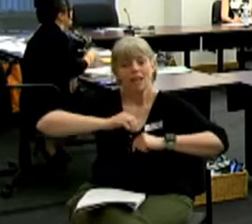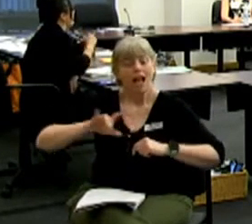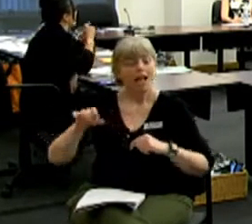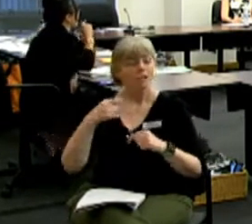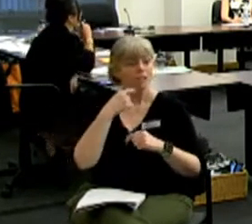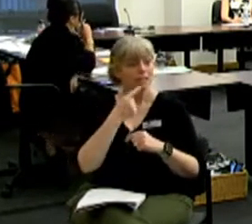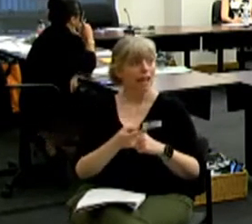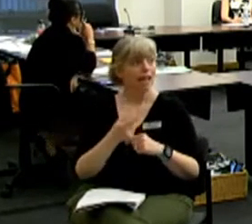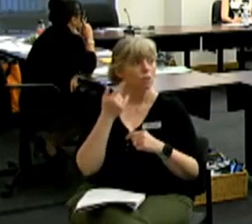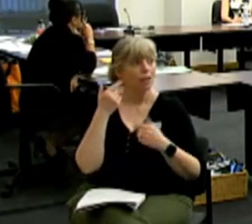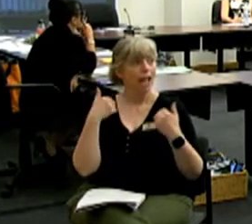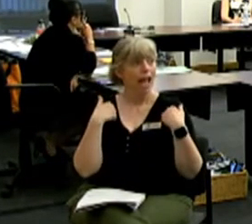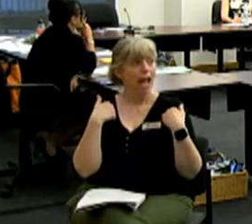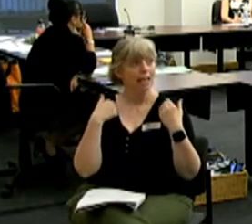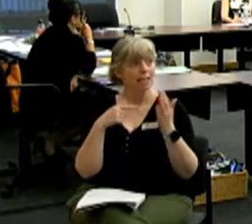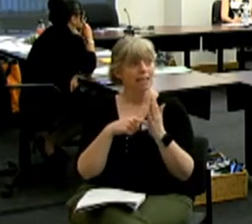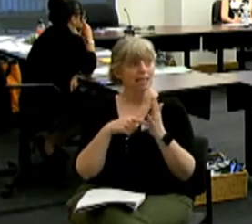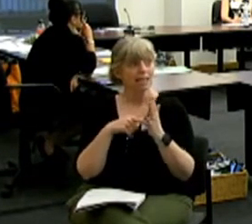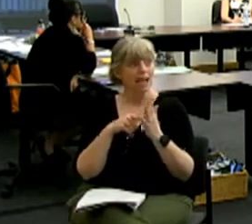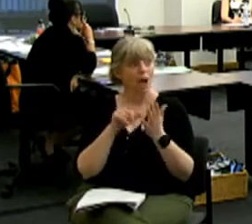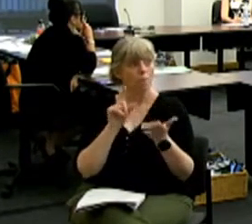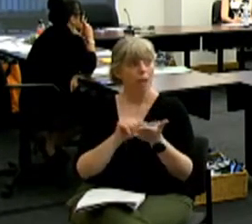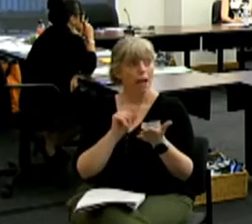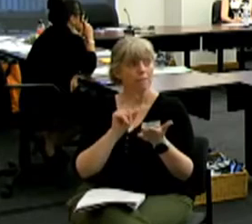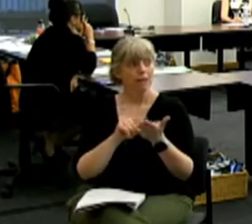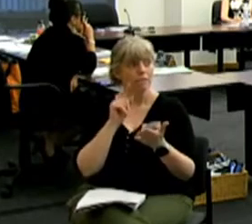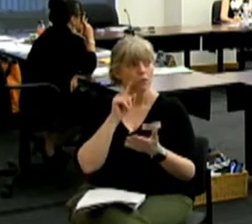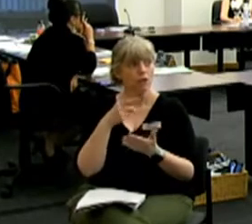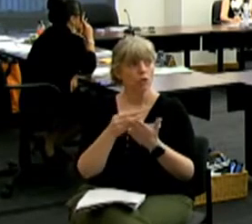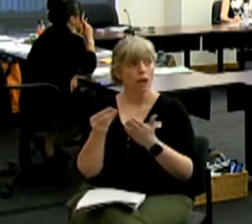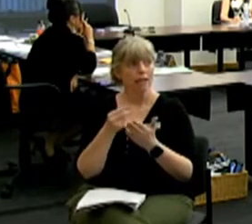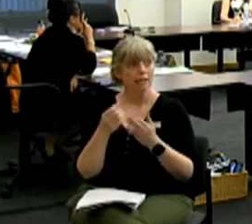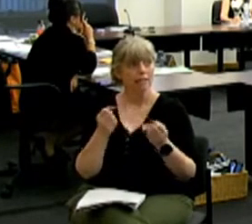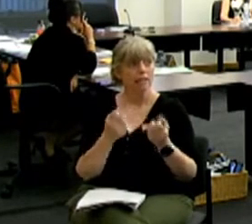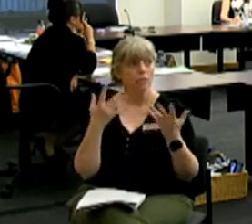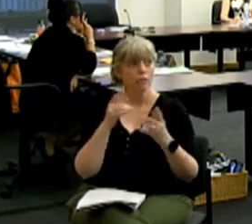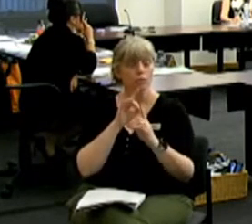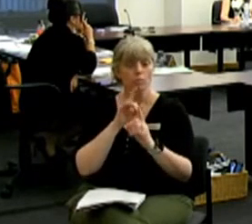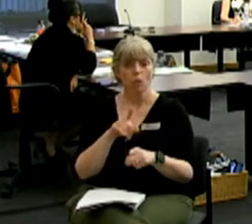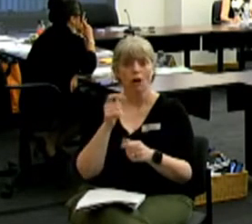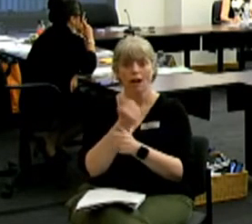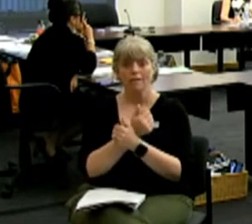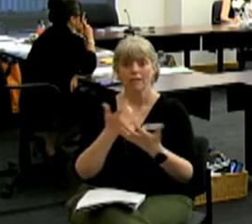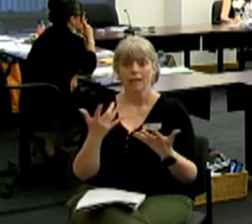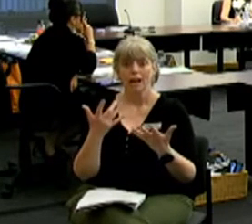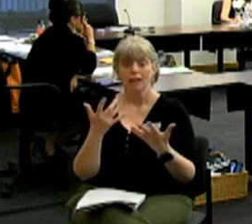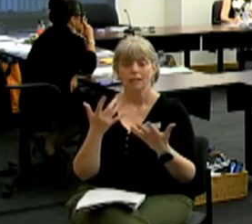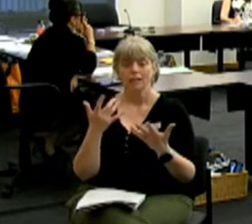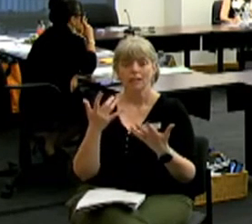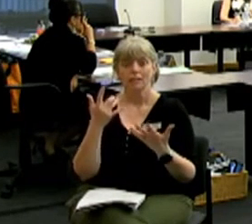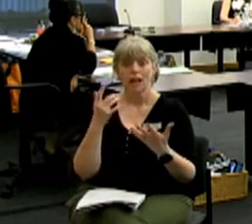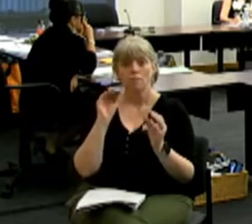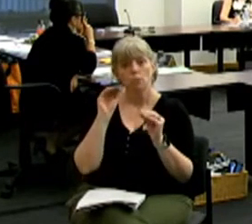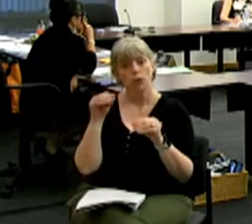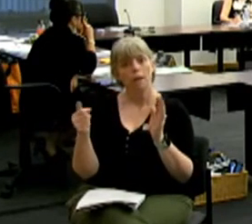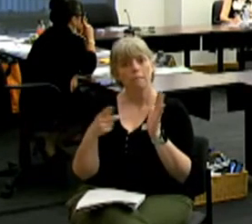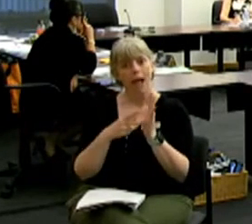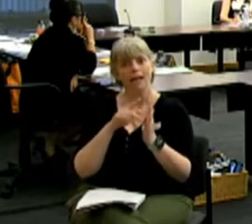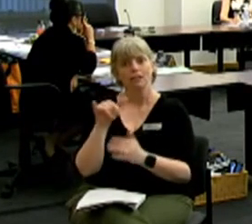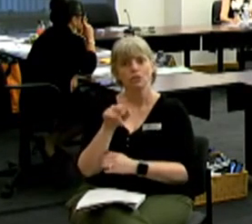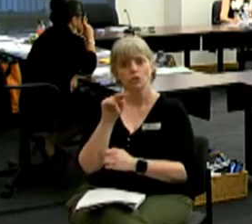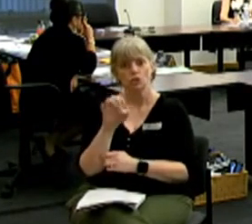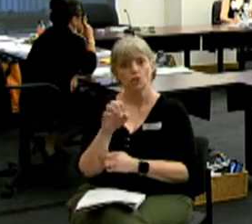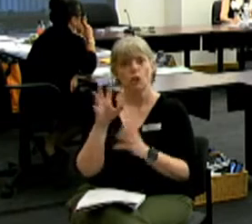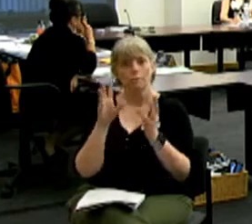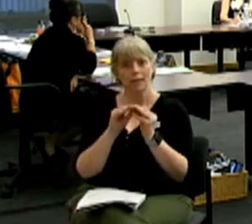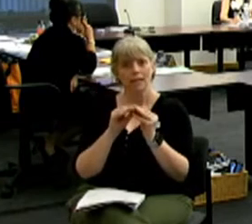should say, you did have this pamphlet for the grants. Because I had so much to report on everything else, I'm holding it back until the June meeting.